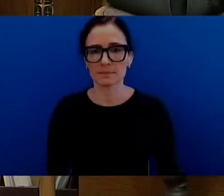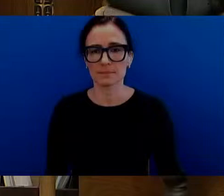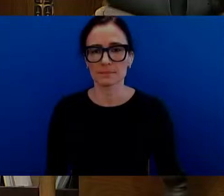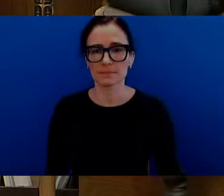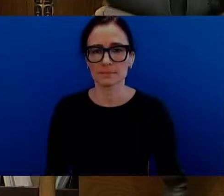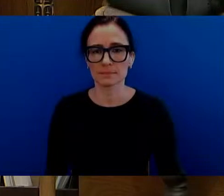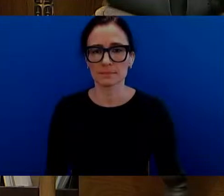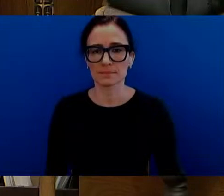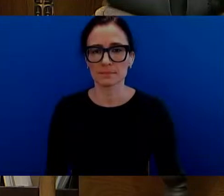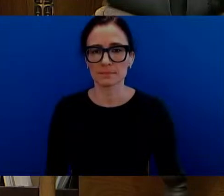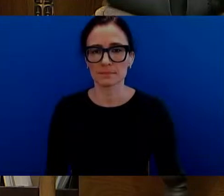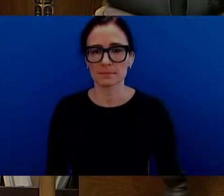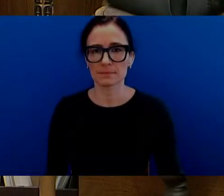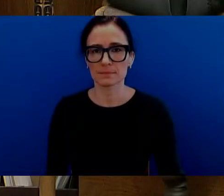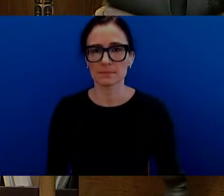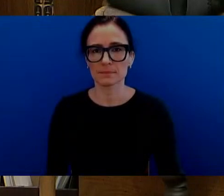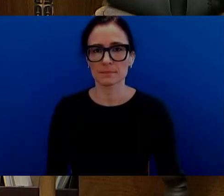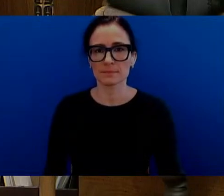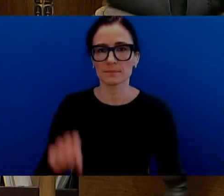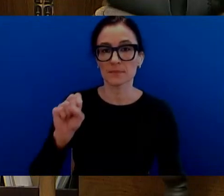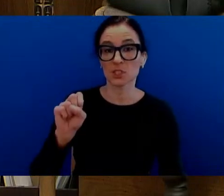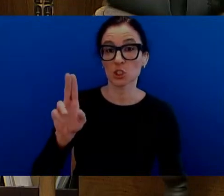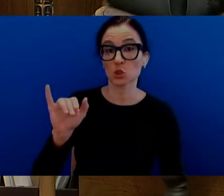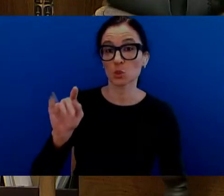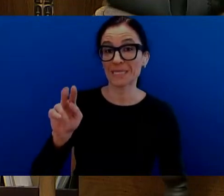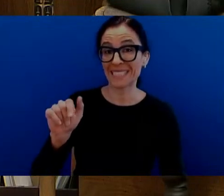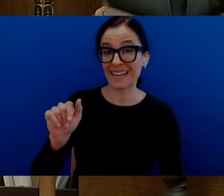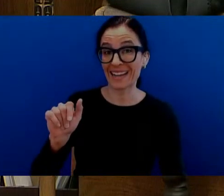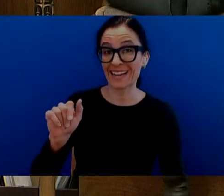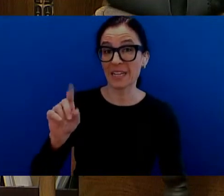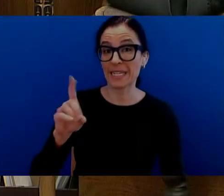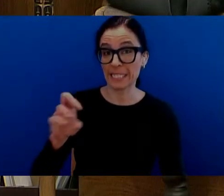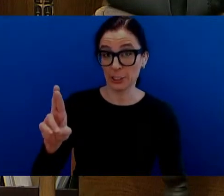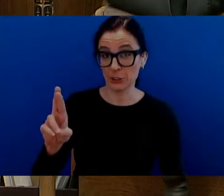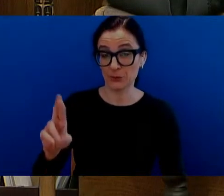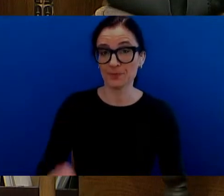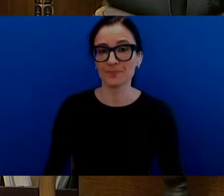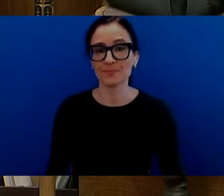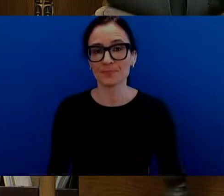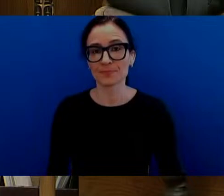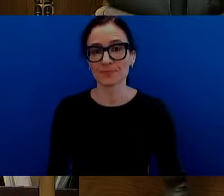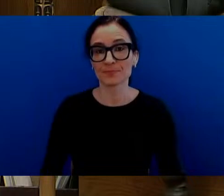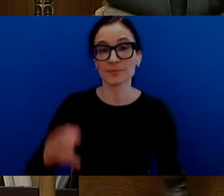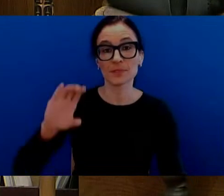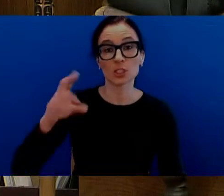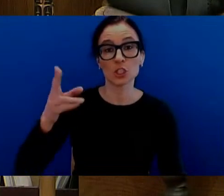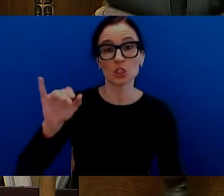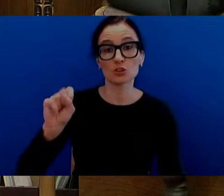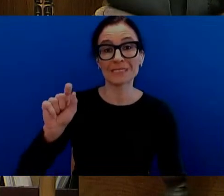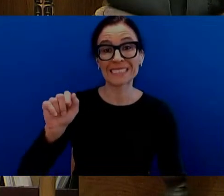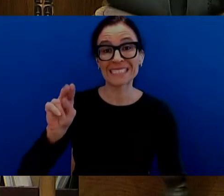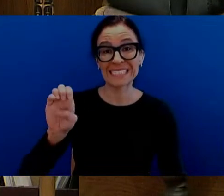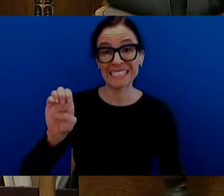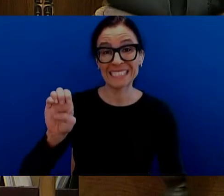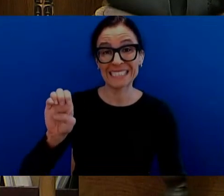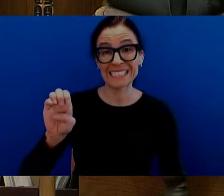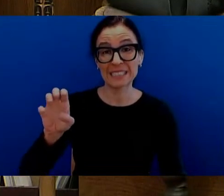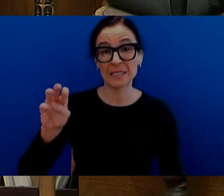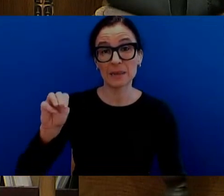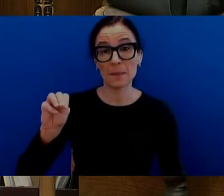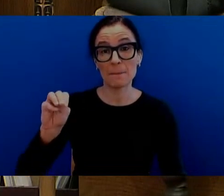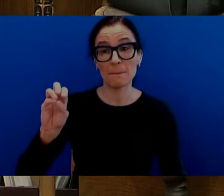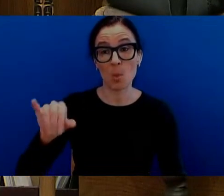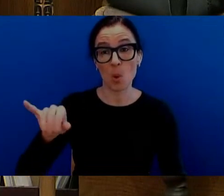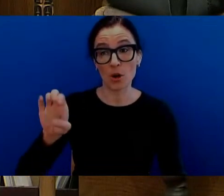Mountain, Christine Boyle, BC NDP. Vancouver Point Grey, David Eby, BC NDP. Vancouver Colchena,